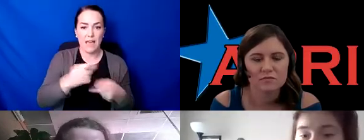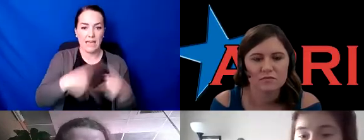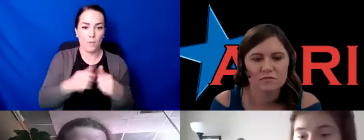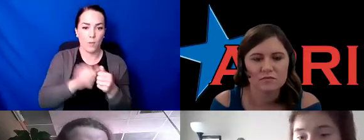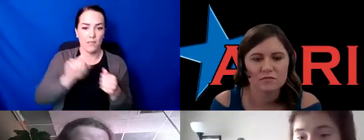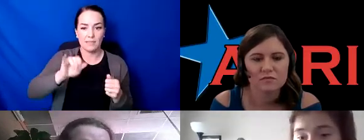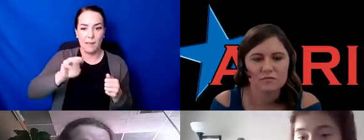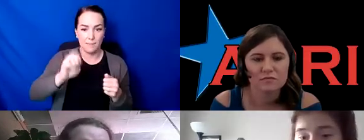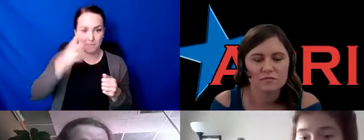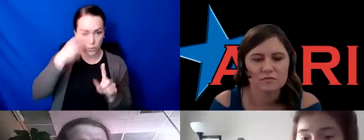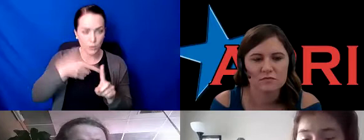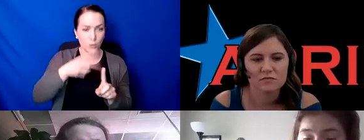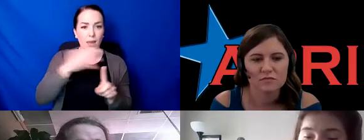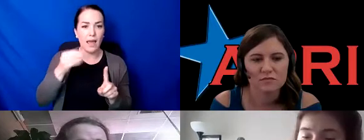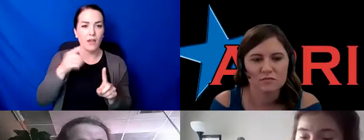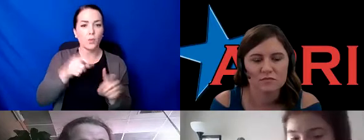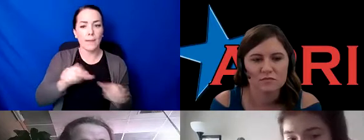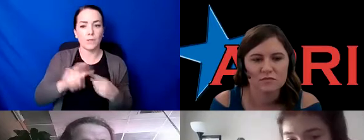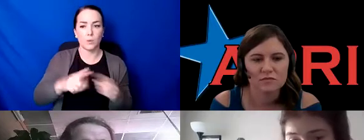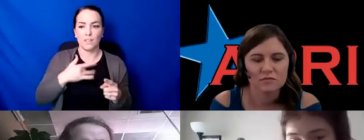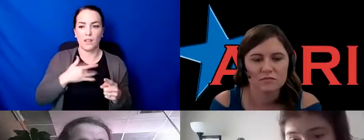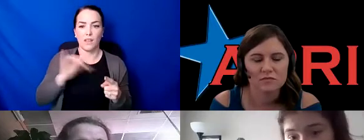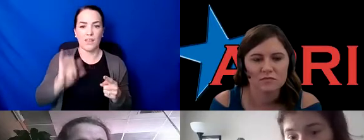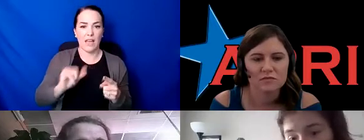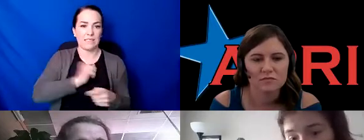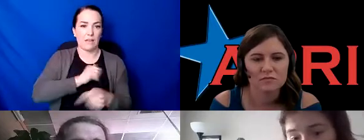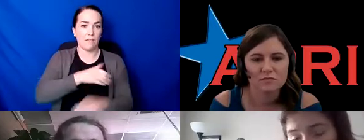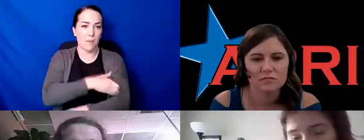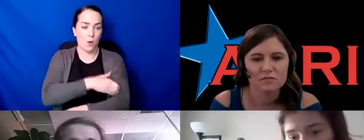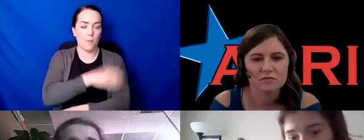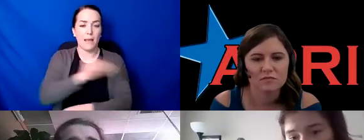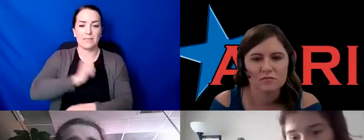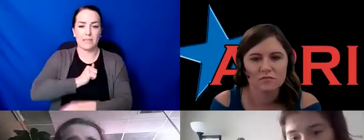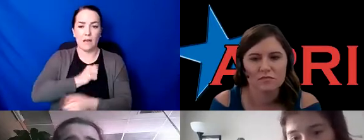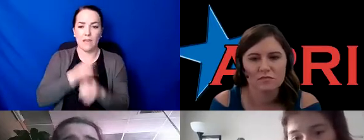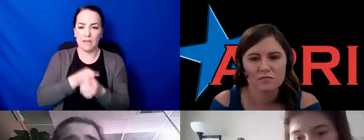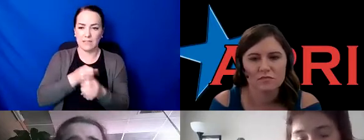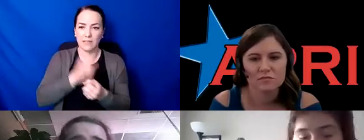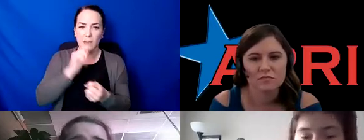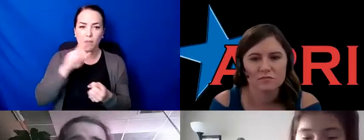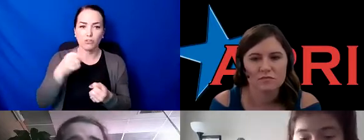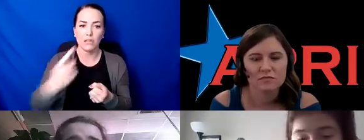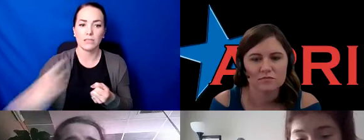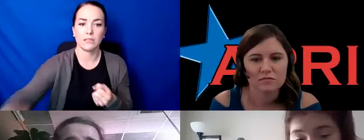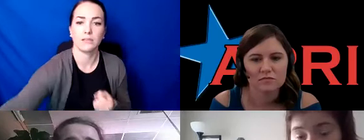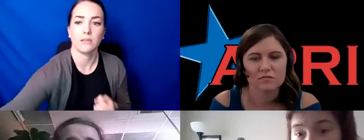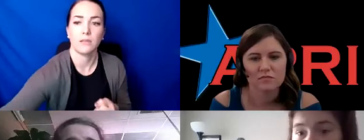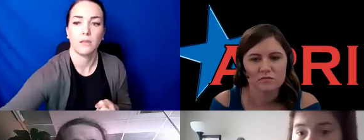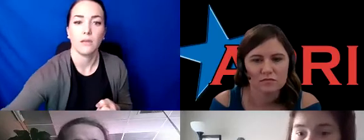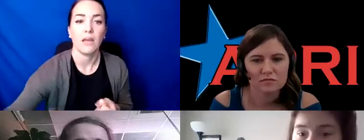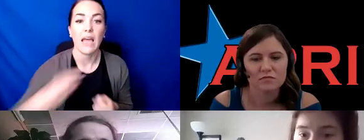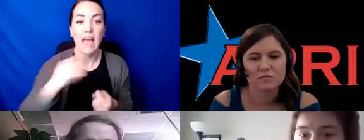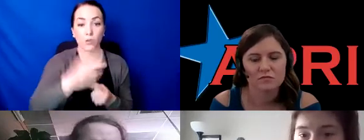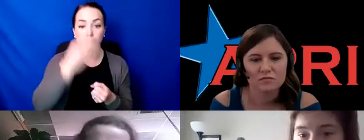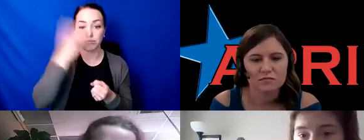were able to feel that self-empowerment and that self-advocacy, and not, really care what